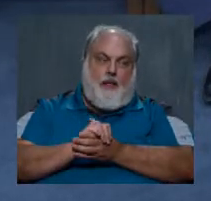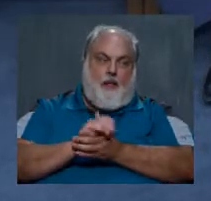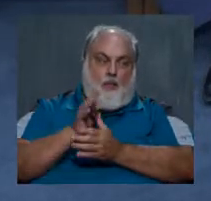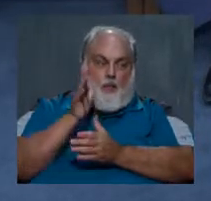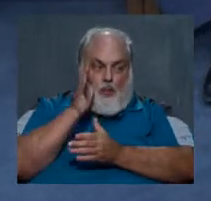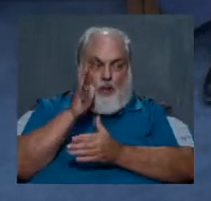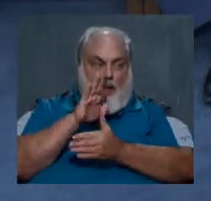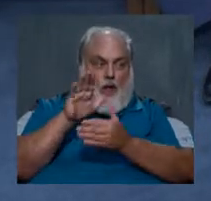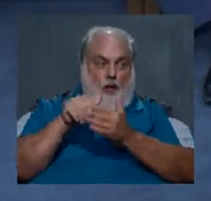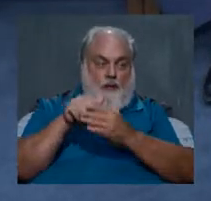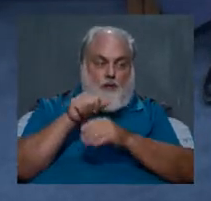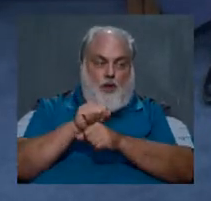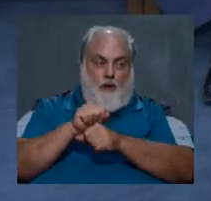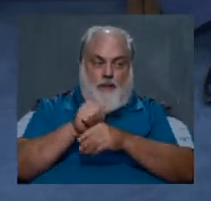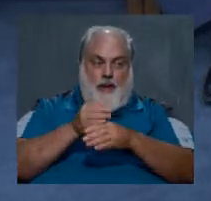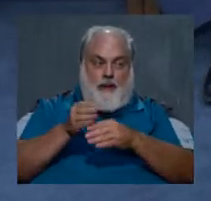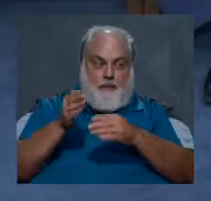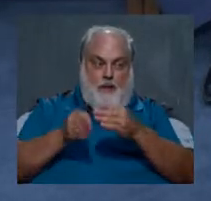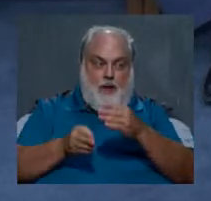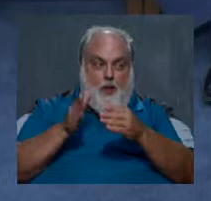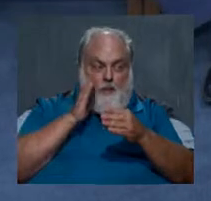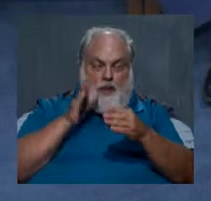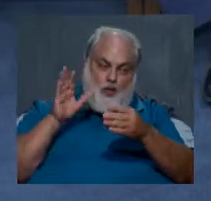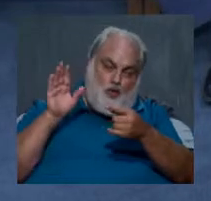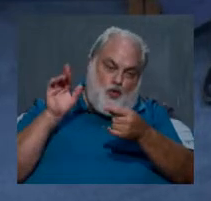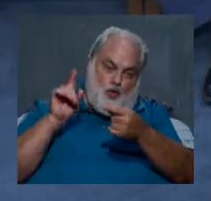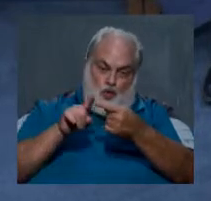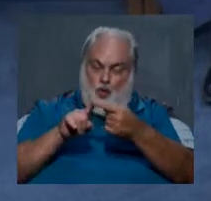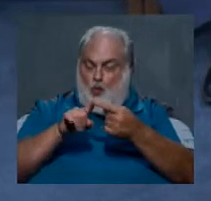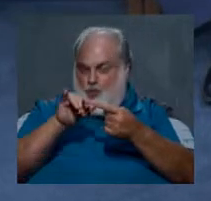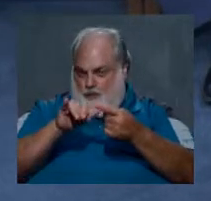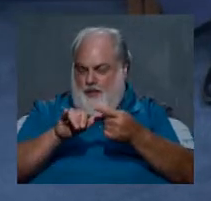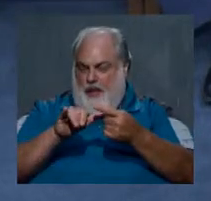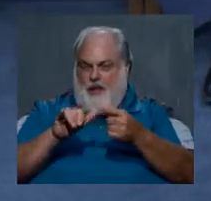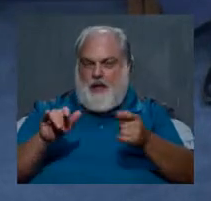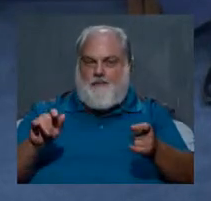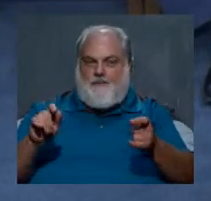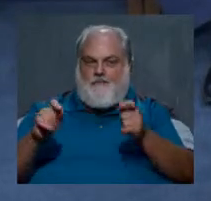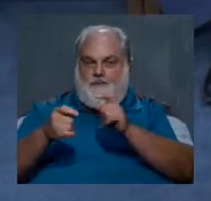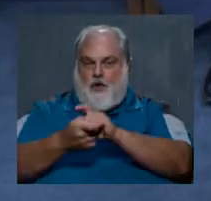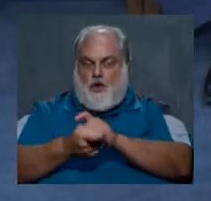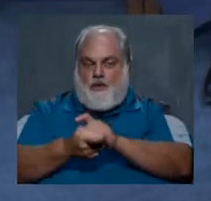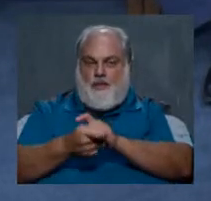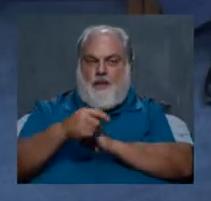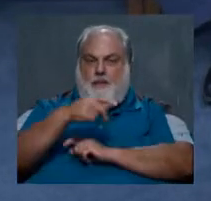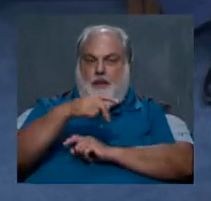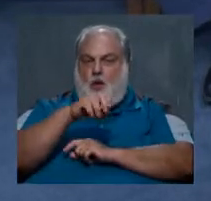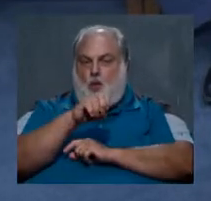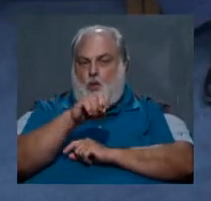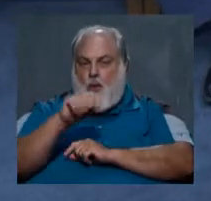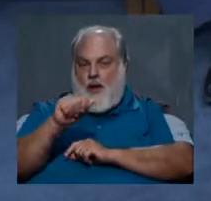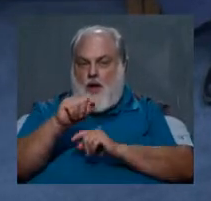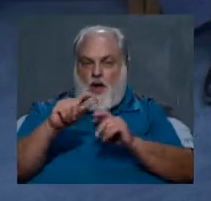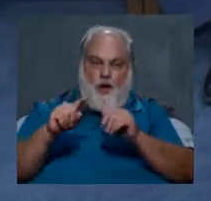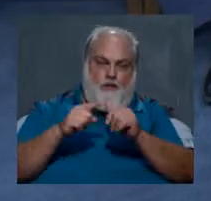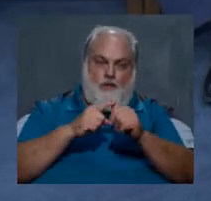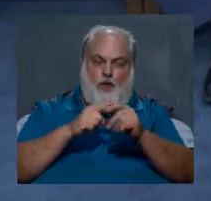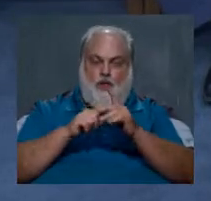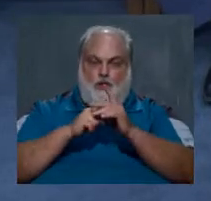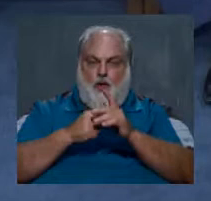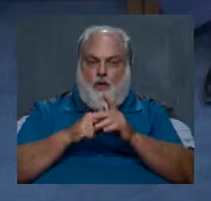But all the work that we complete at this place will be towards that end. These property owners associations typically start with a